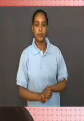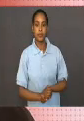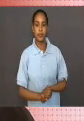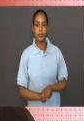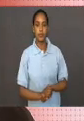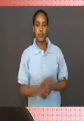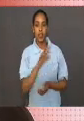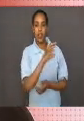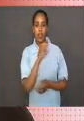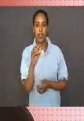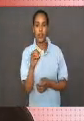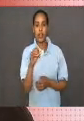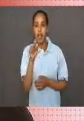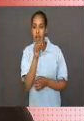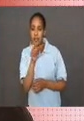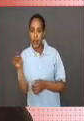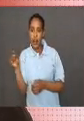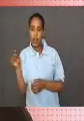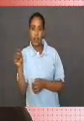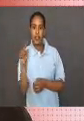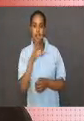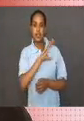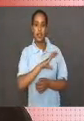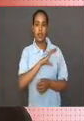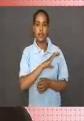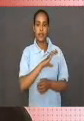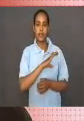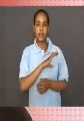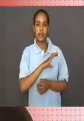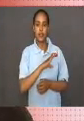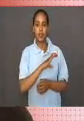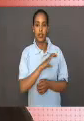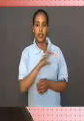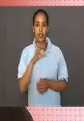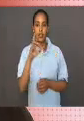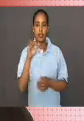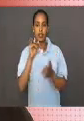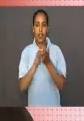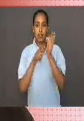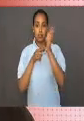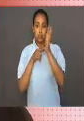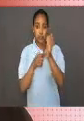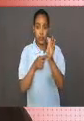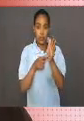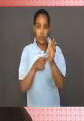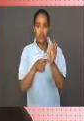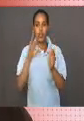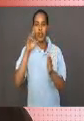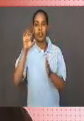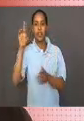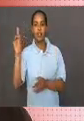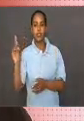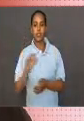and underline the characteristics that belong to